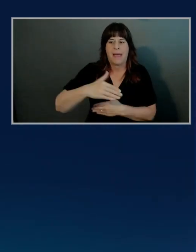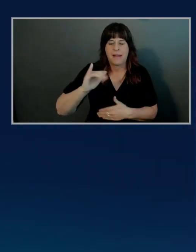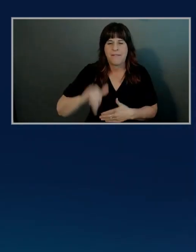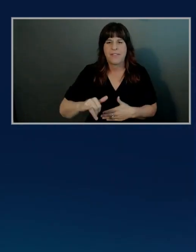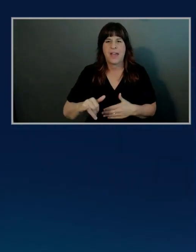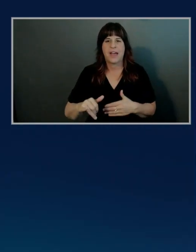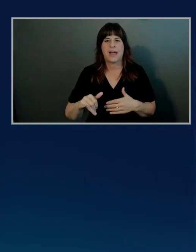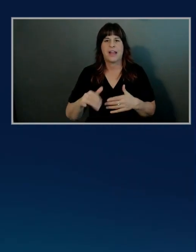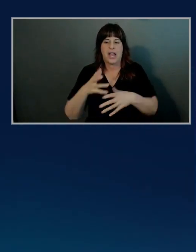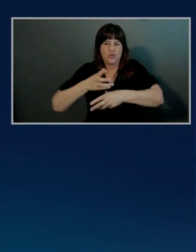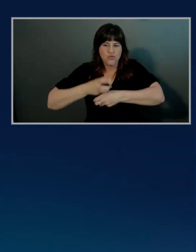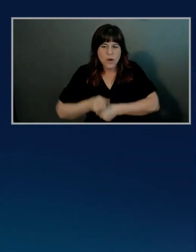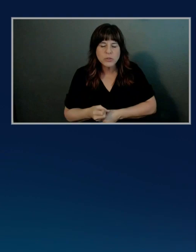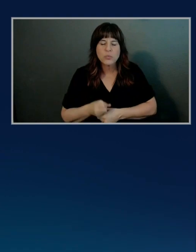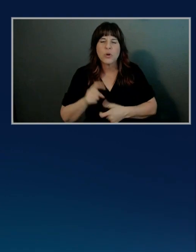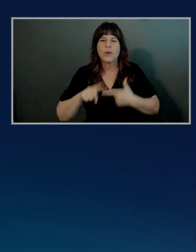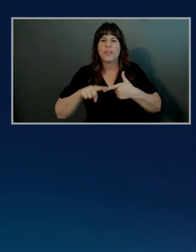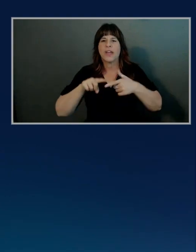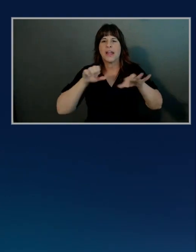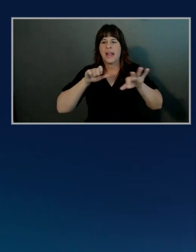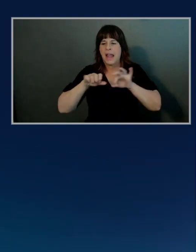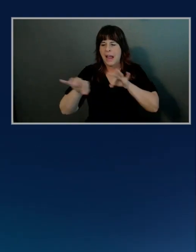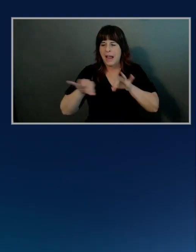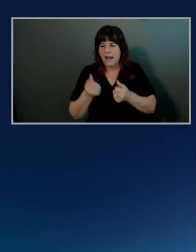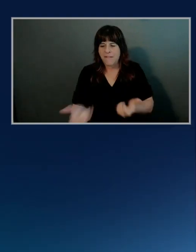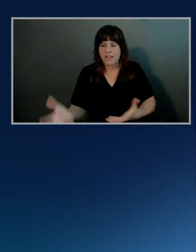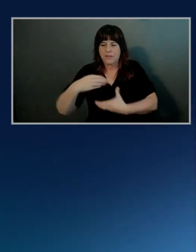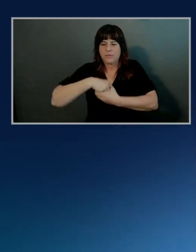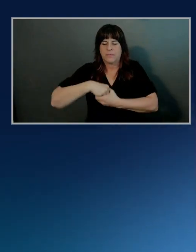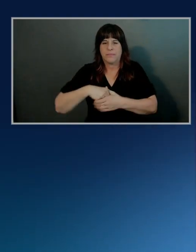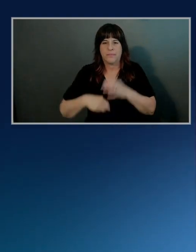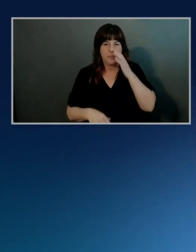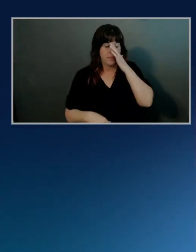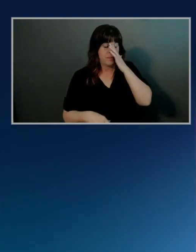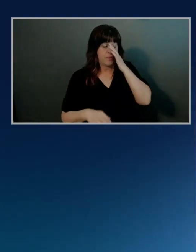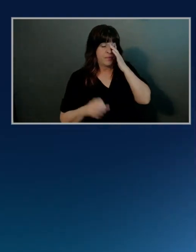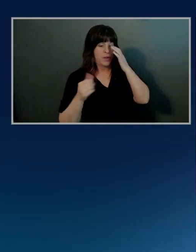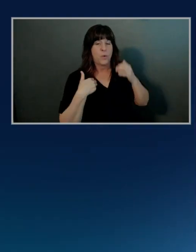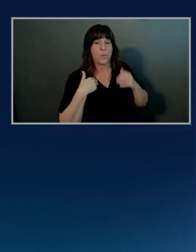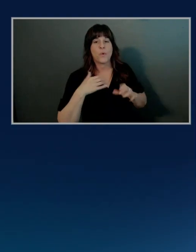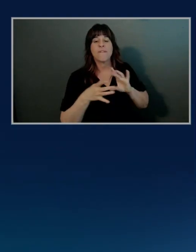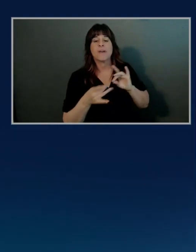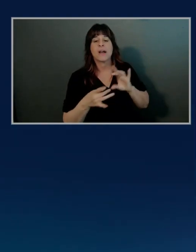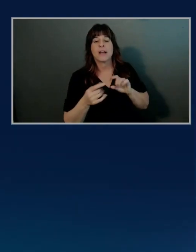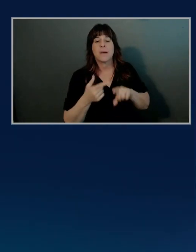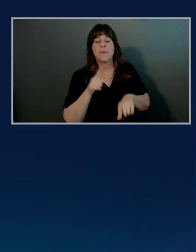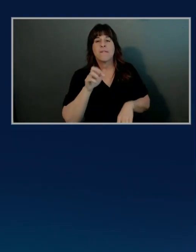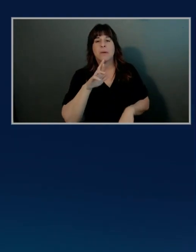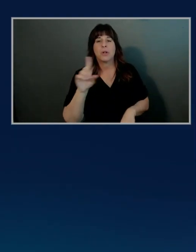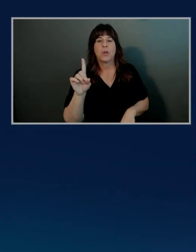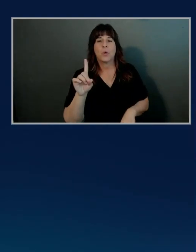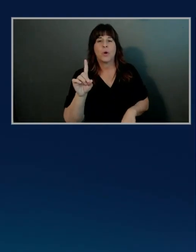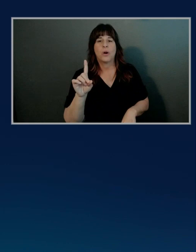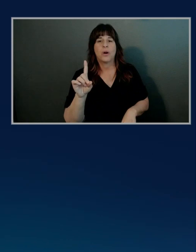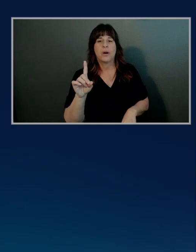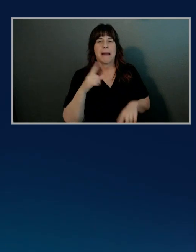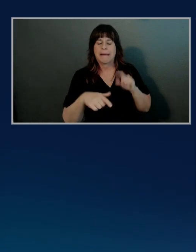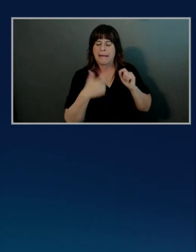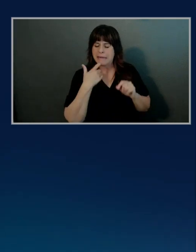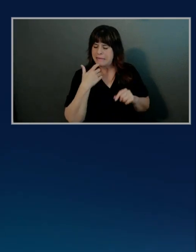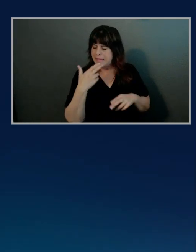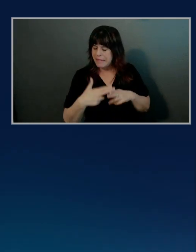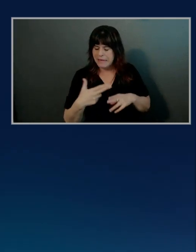and trustworthy, explainable things built in. Yeah, totally. Exactly. And like we have a comment here from Lord, I can't pronounce, Lord something